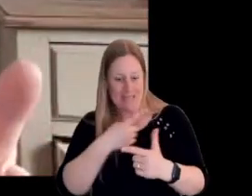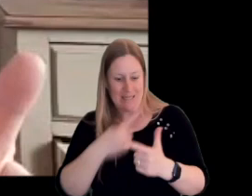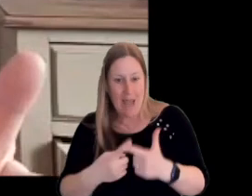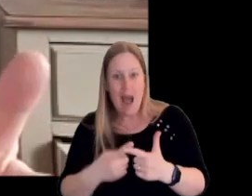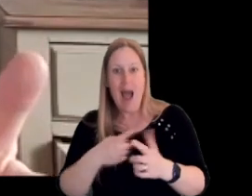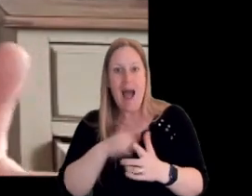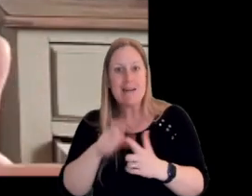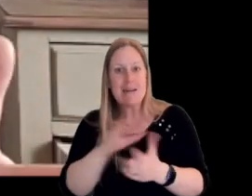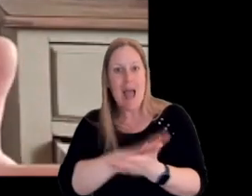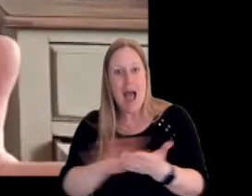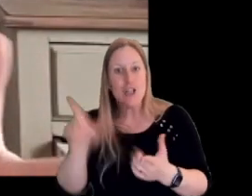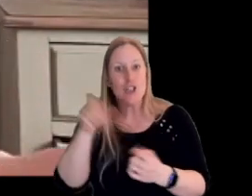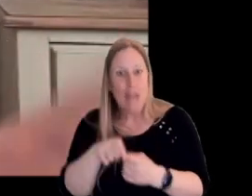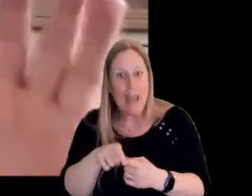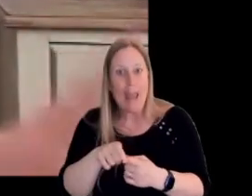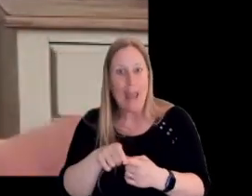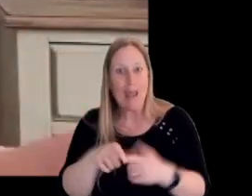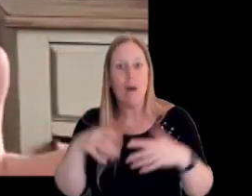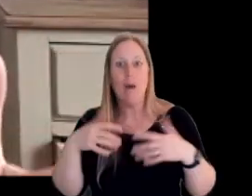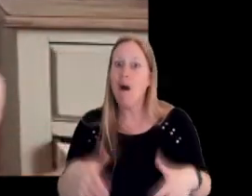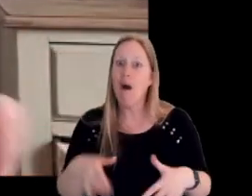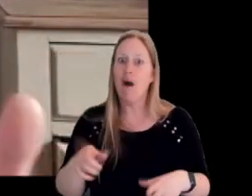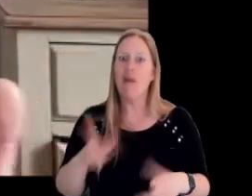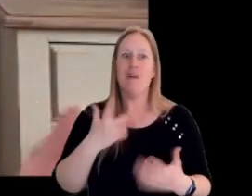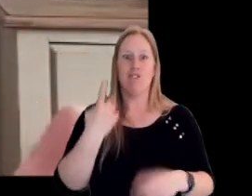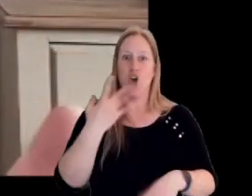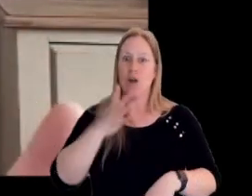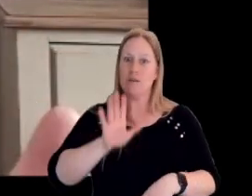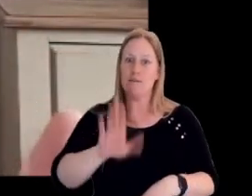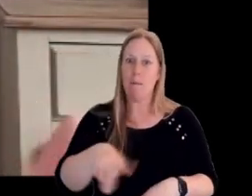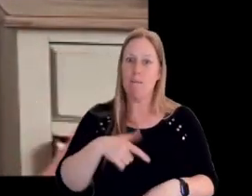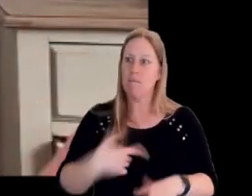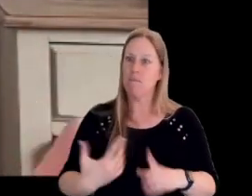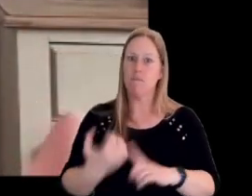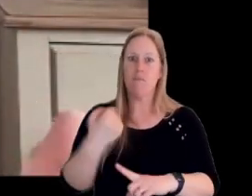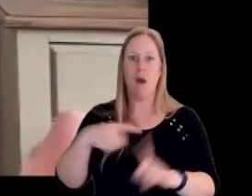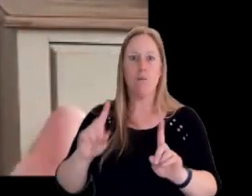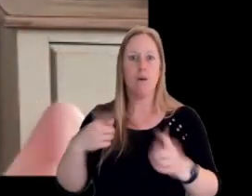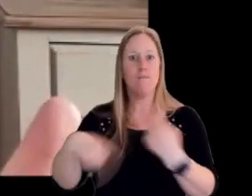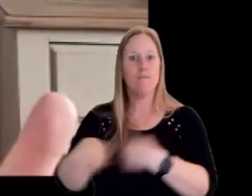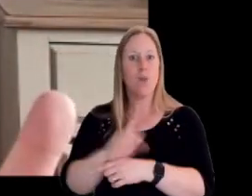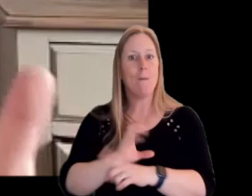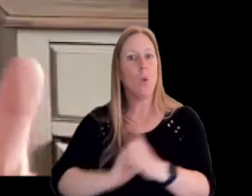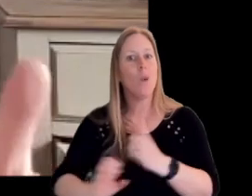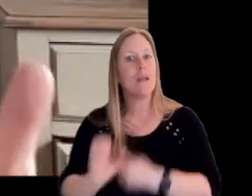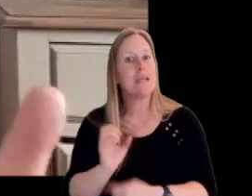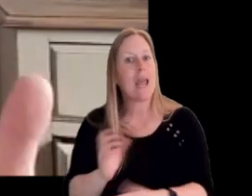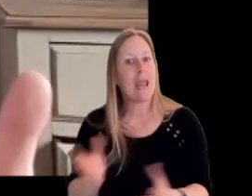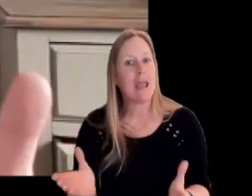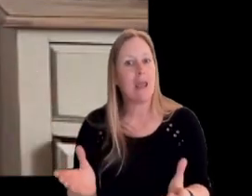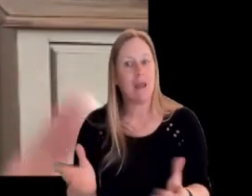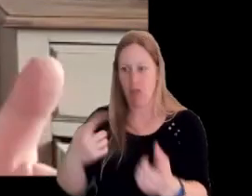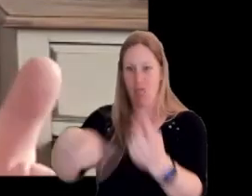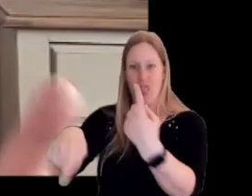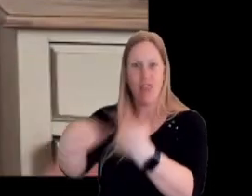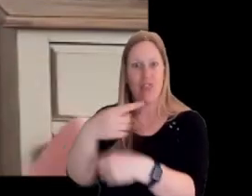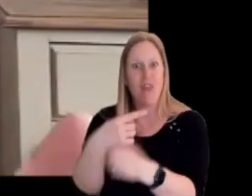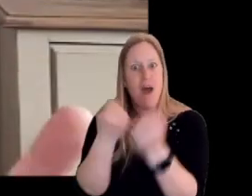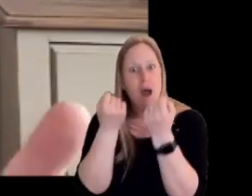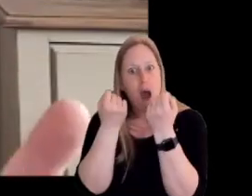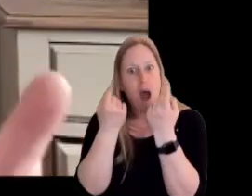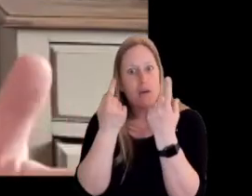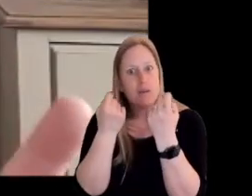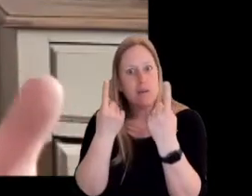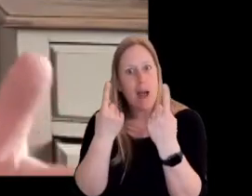has ADHD. And the third step was to try and find community, because finding people who